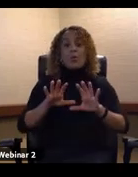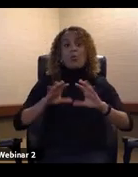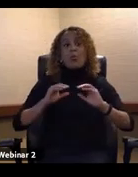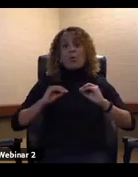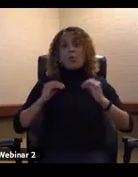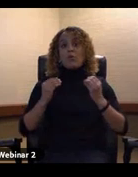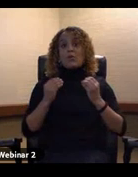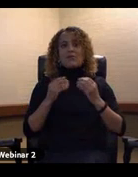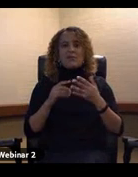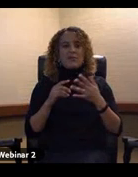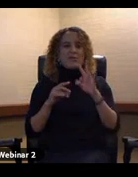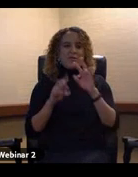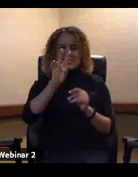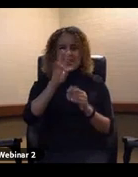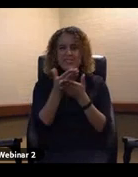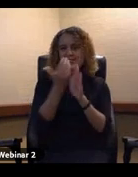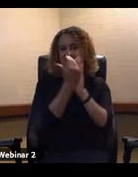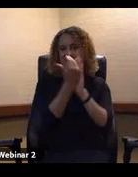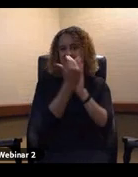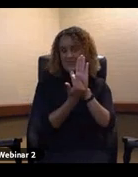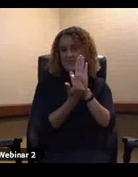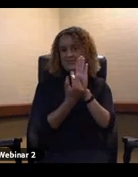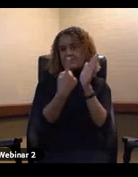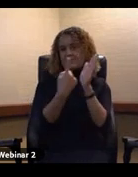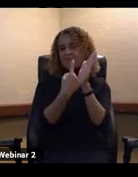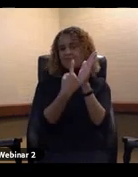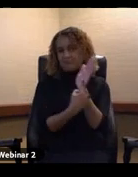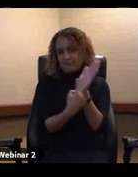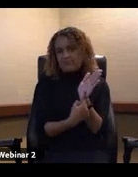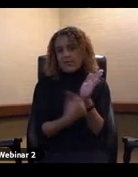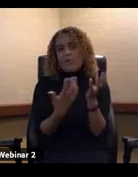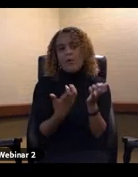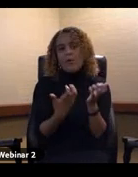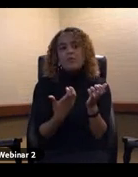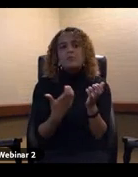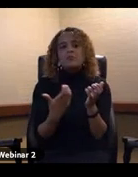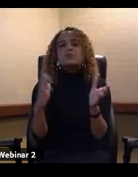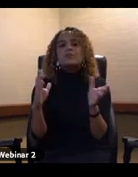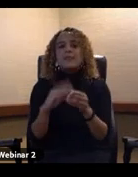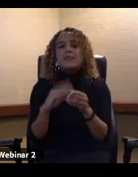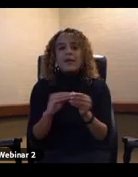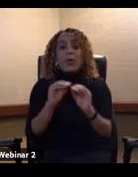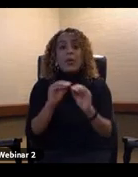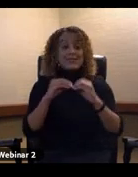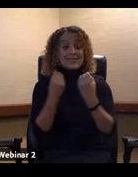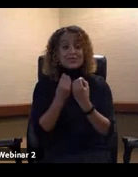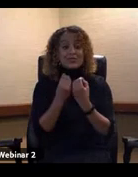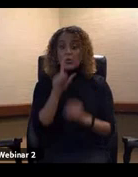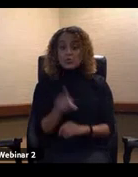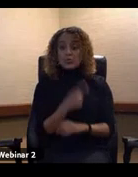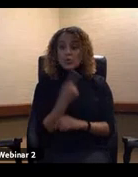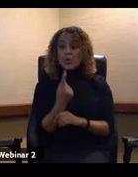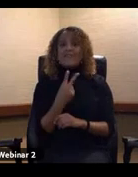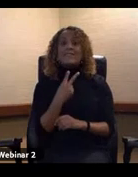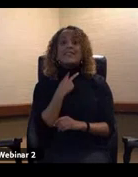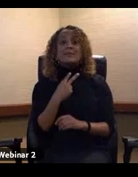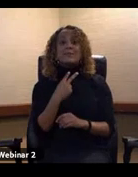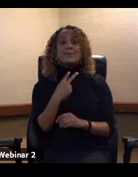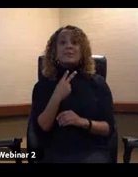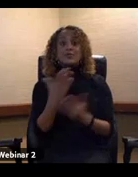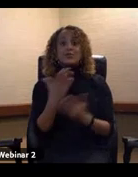So those are the 7 things listed in out-of-scope activities. And I just want to say that organizations that are not solely victim